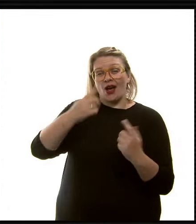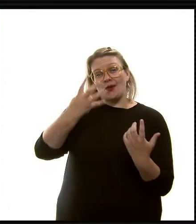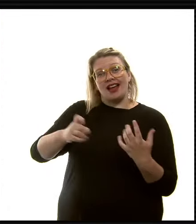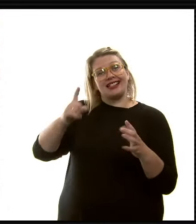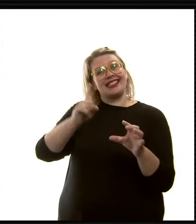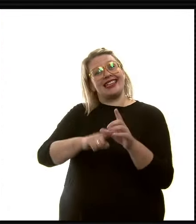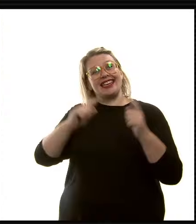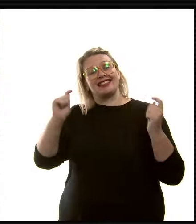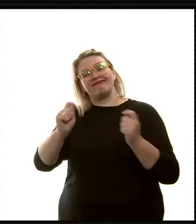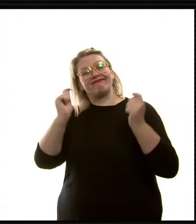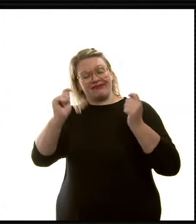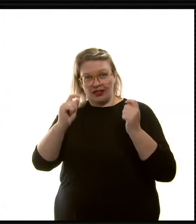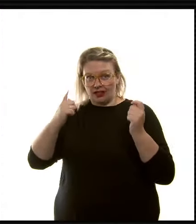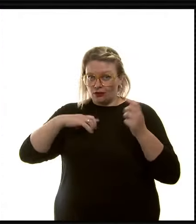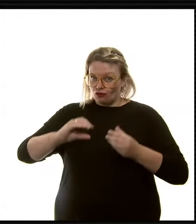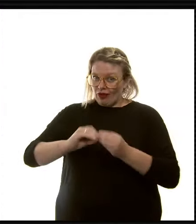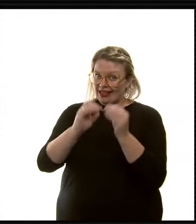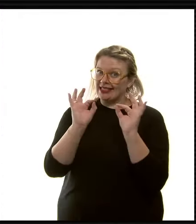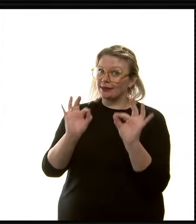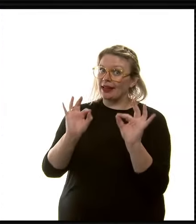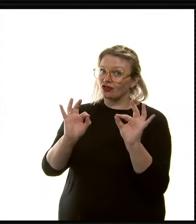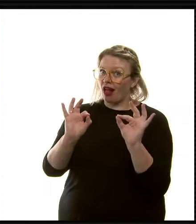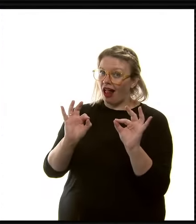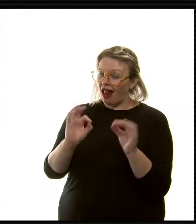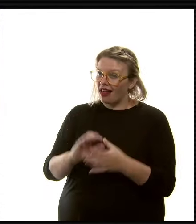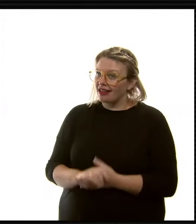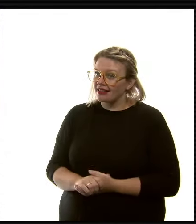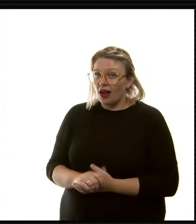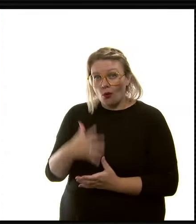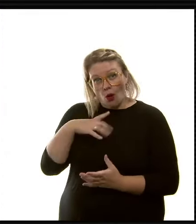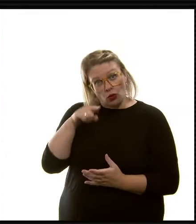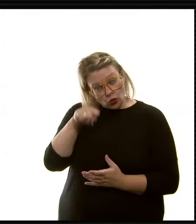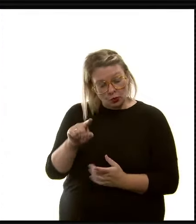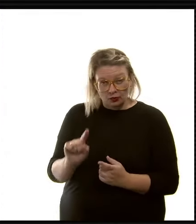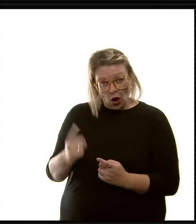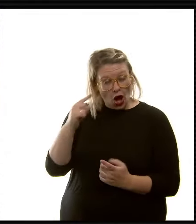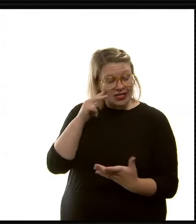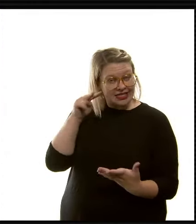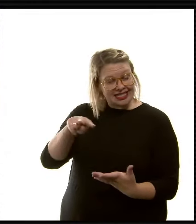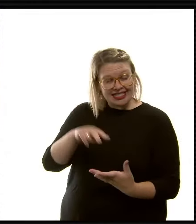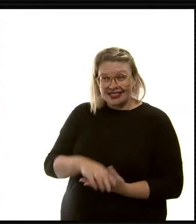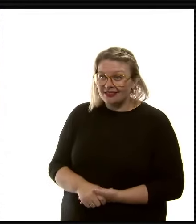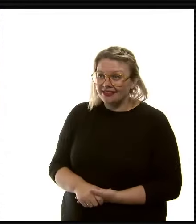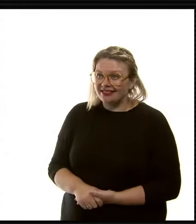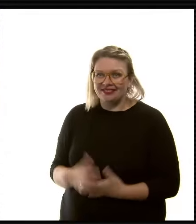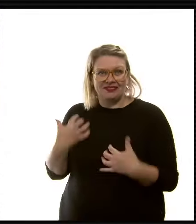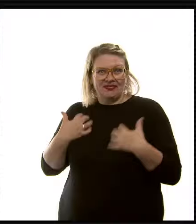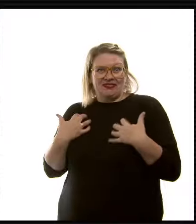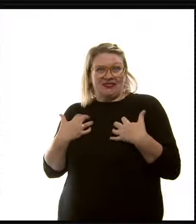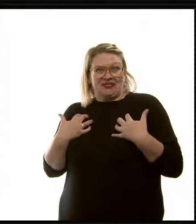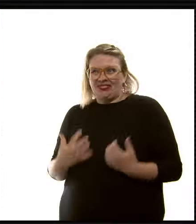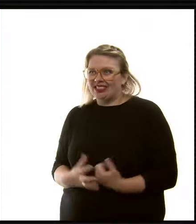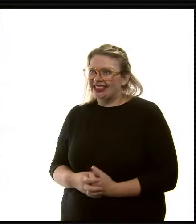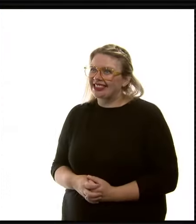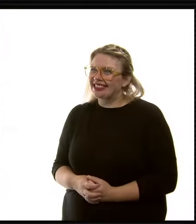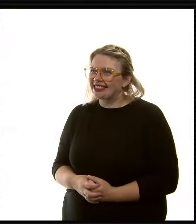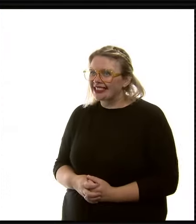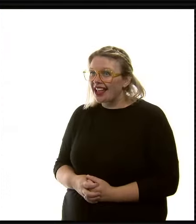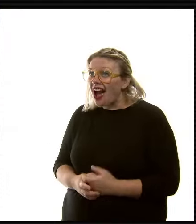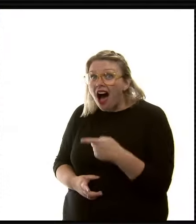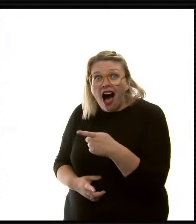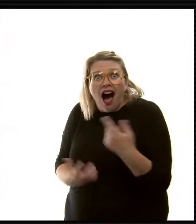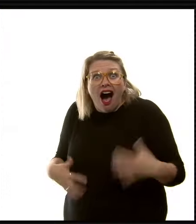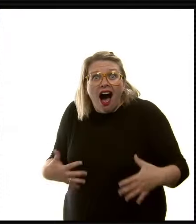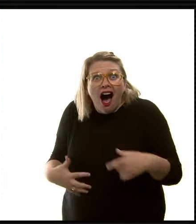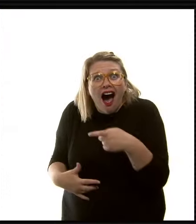and we've made something really special to celebrate that. I wanted you to be one of the first people to see it. Okay, I'm excited. Here we go.